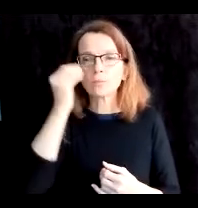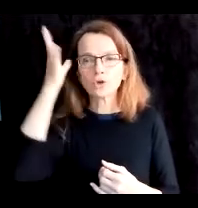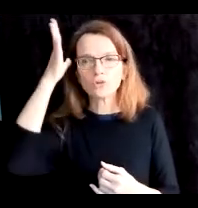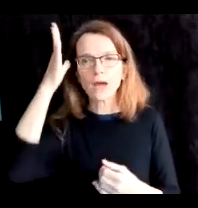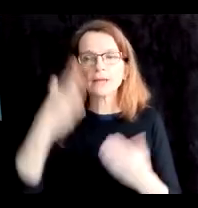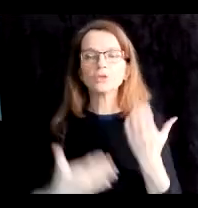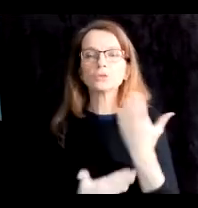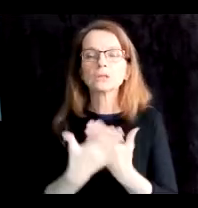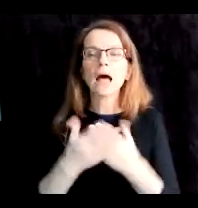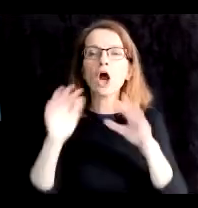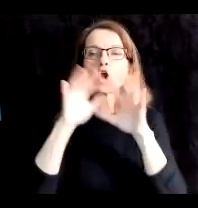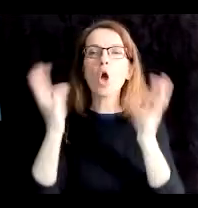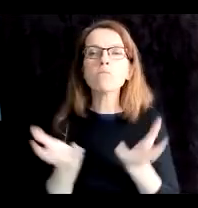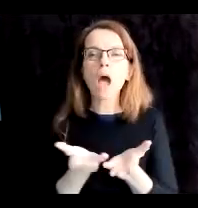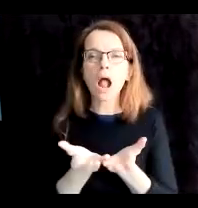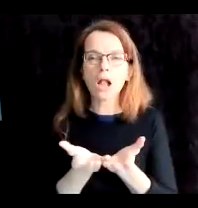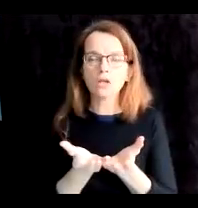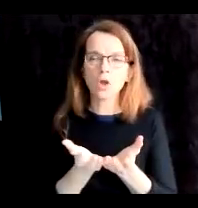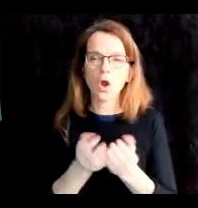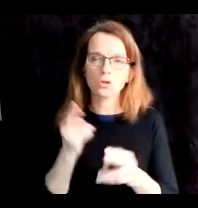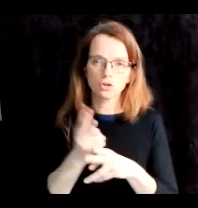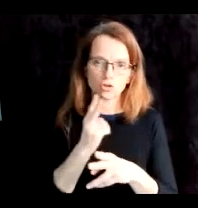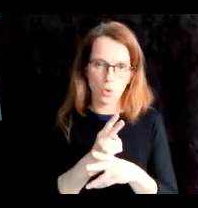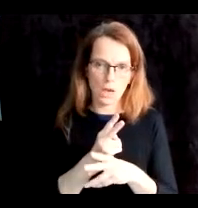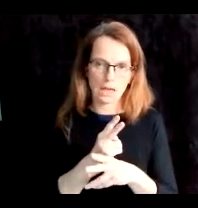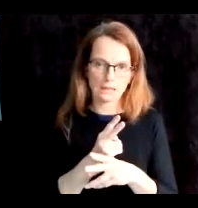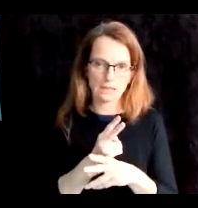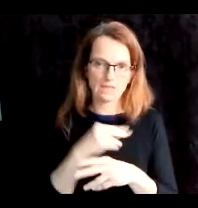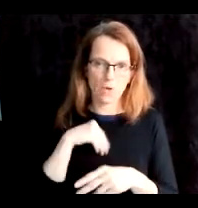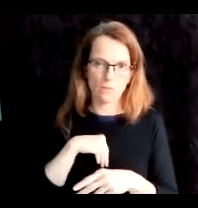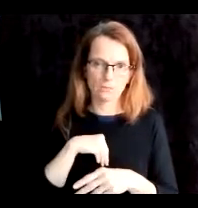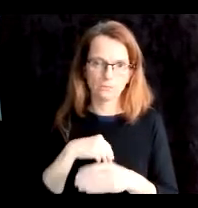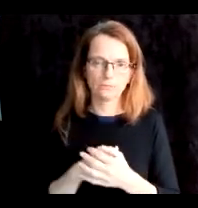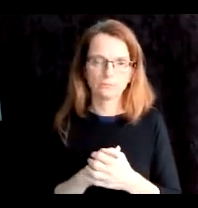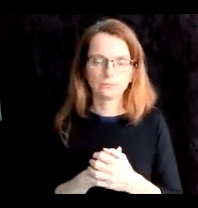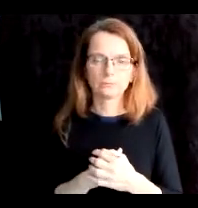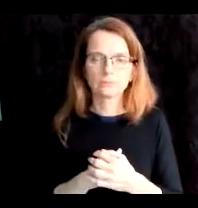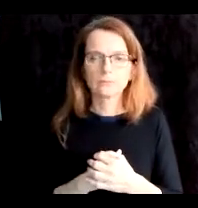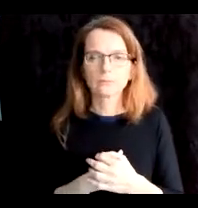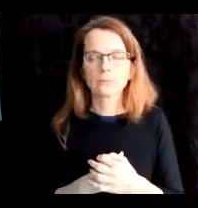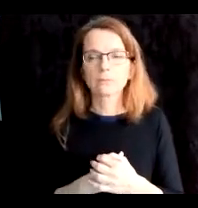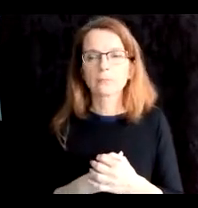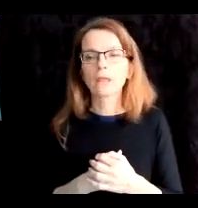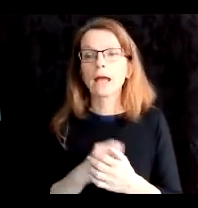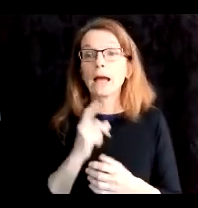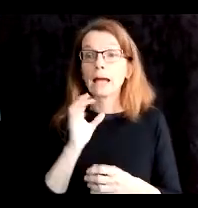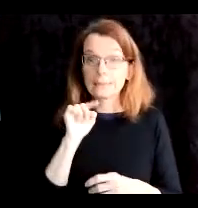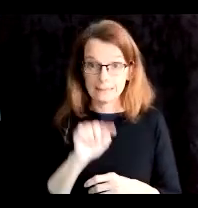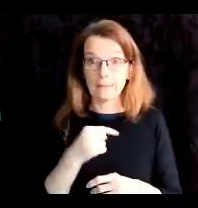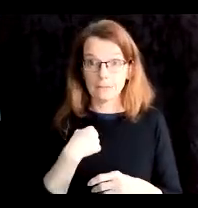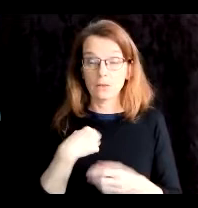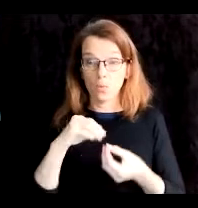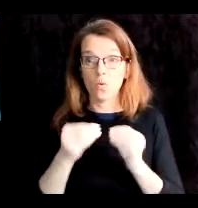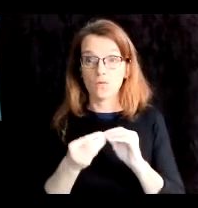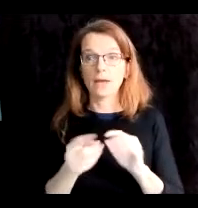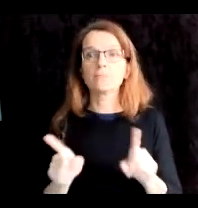for in not only this speech, but what I also do as a Secretary General of International Council for Adult Education. What are the